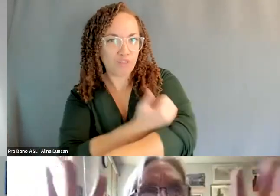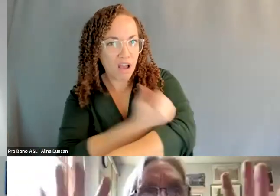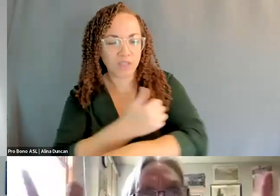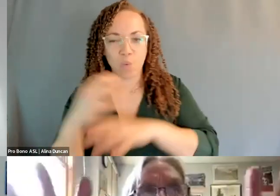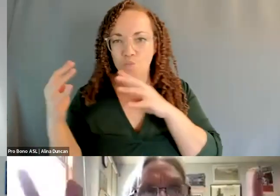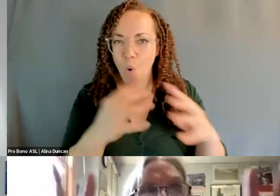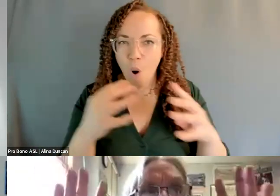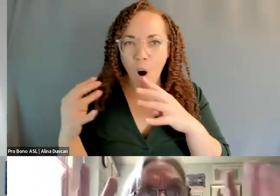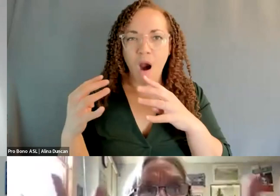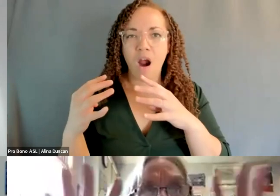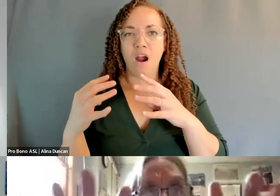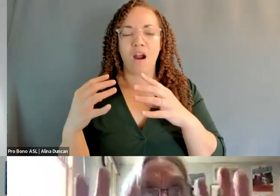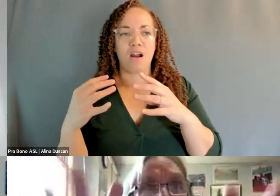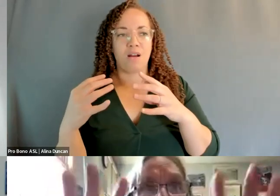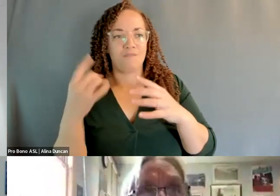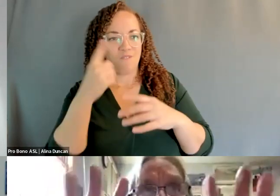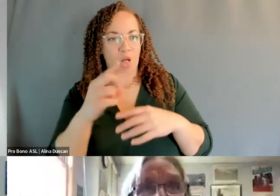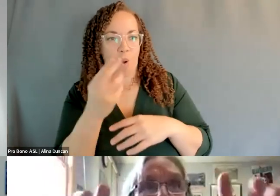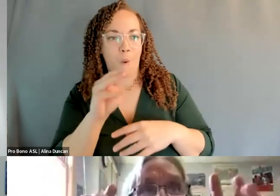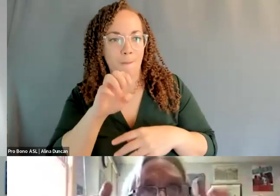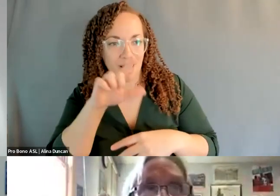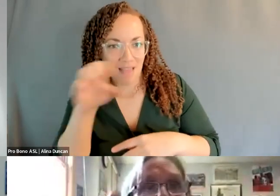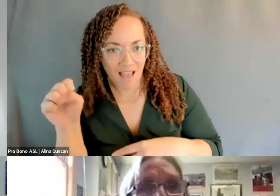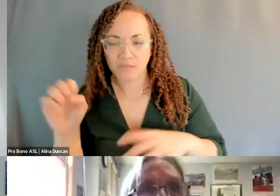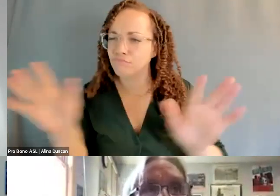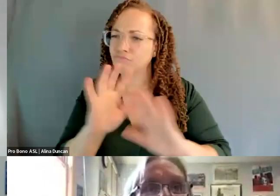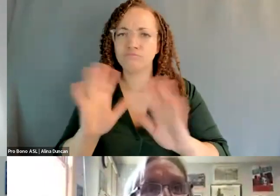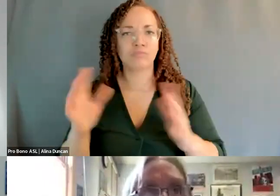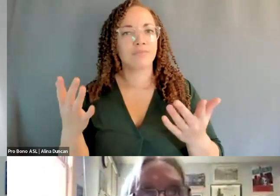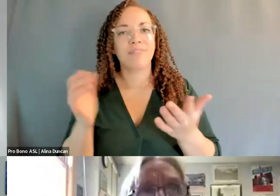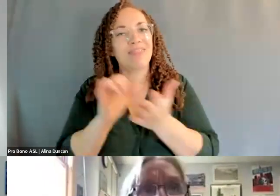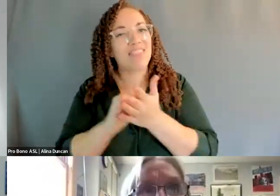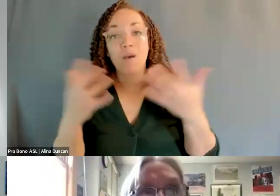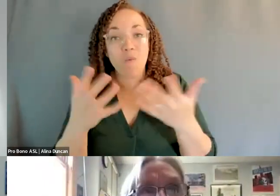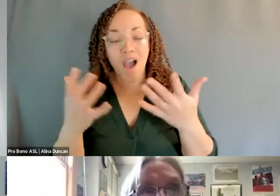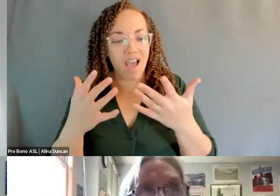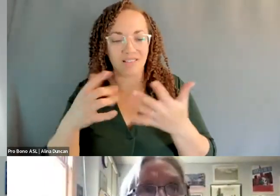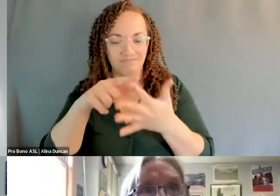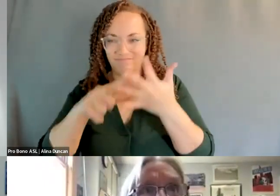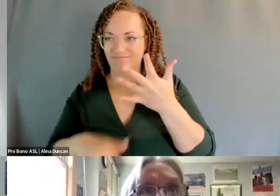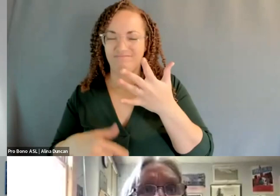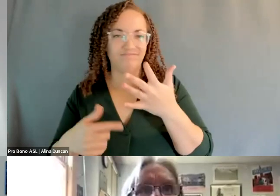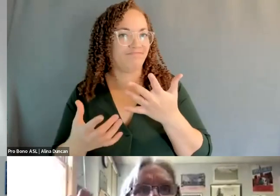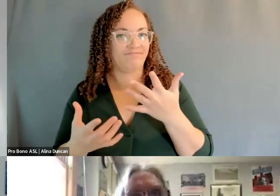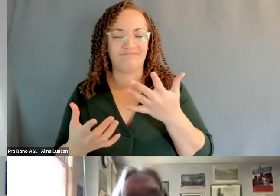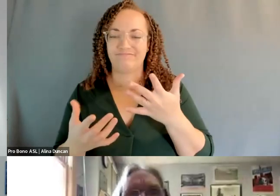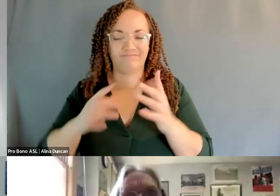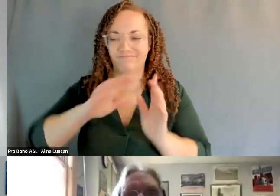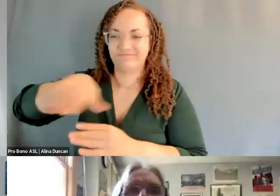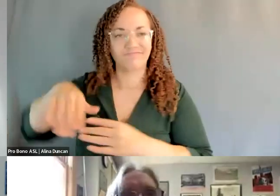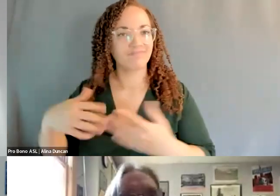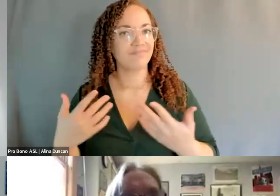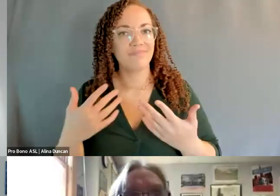on humanity and just call it what it is, because that's what you're doing. You're attacking human beings. You're